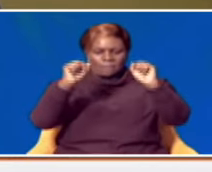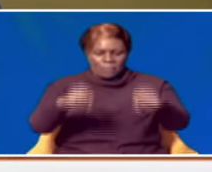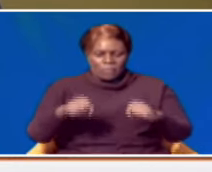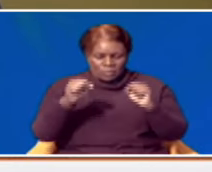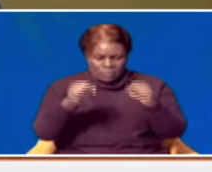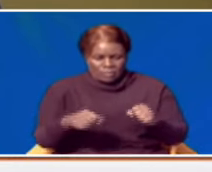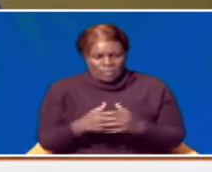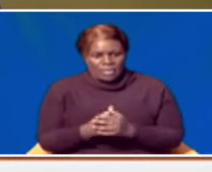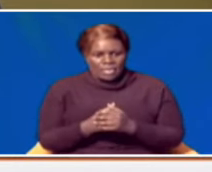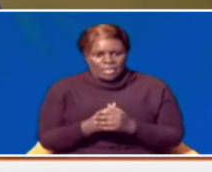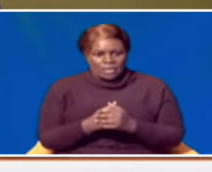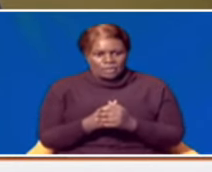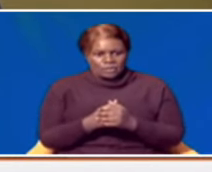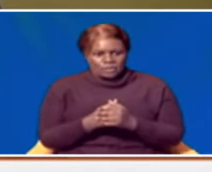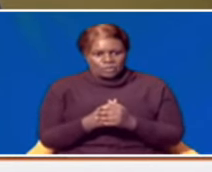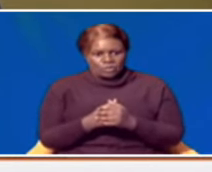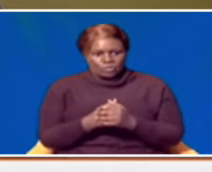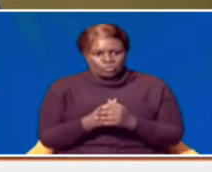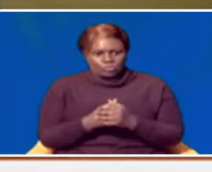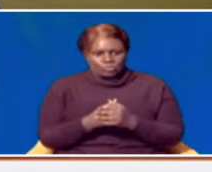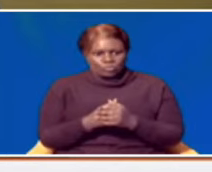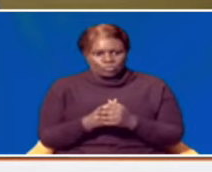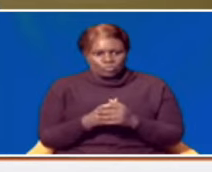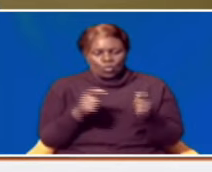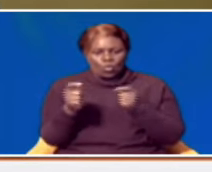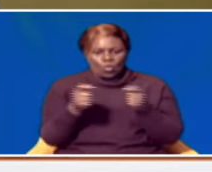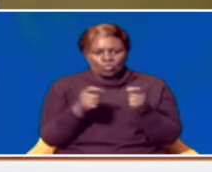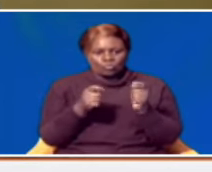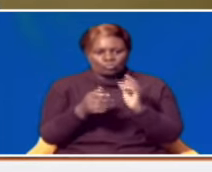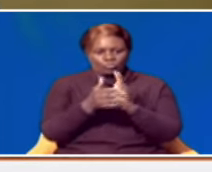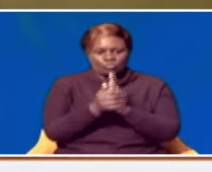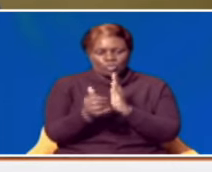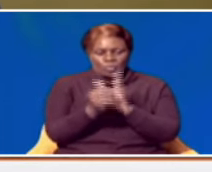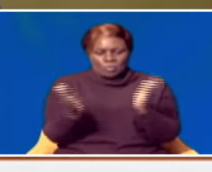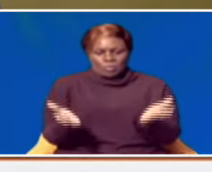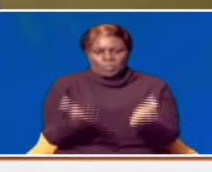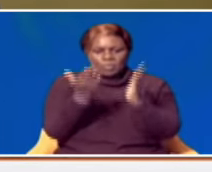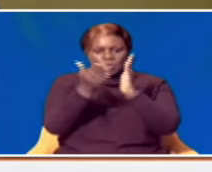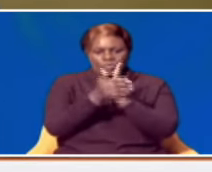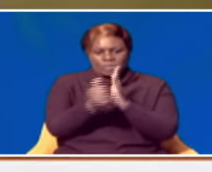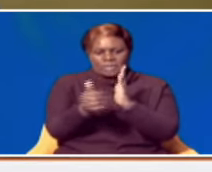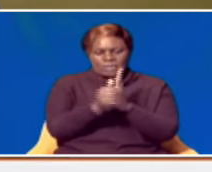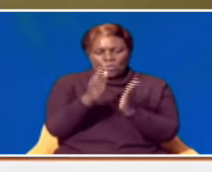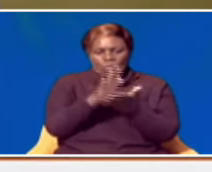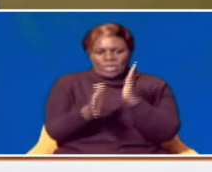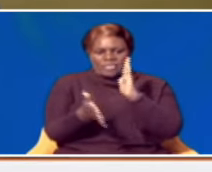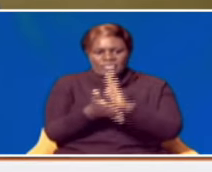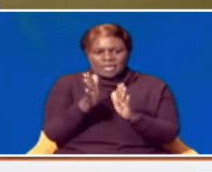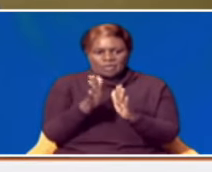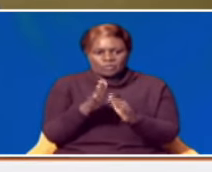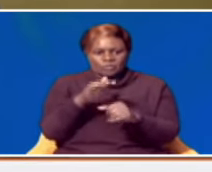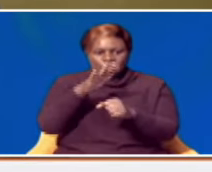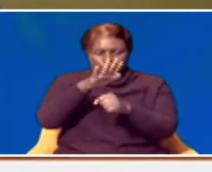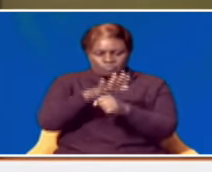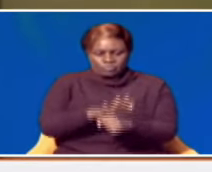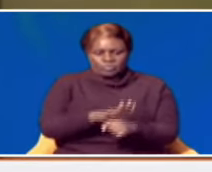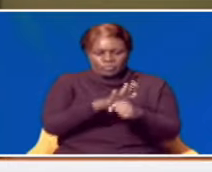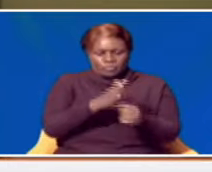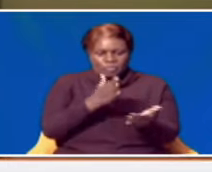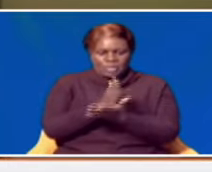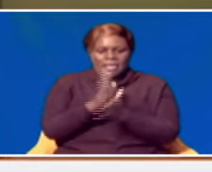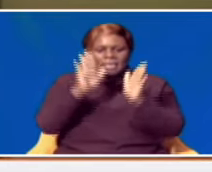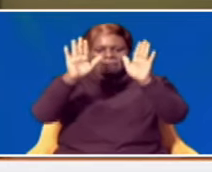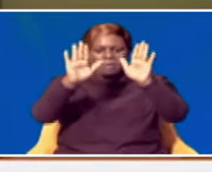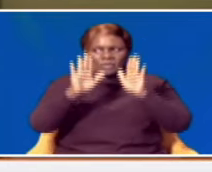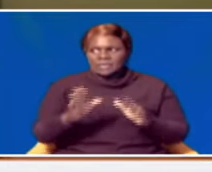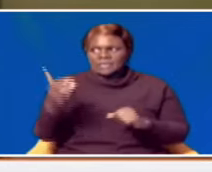to harness the skills of these students without actually infringing to their rights. This is a very